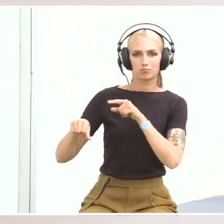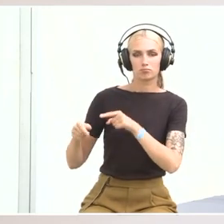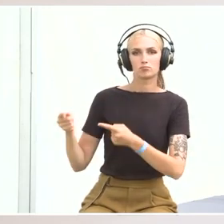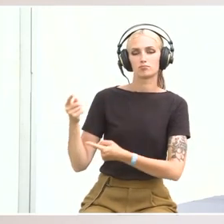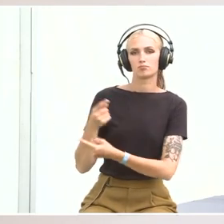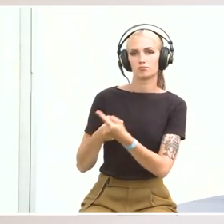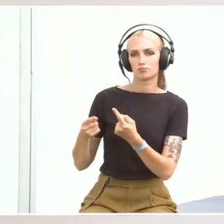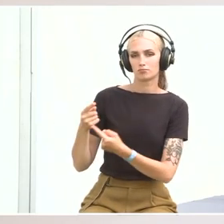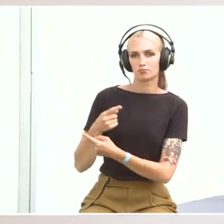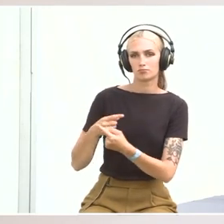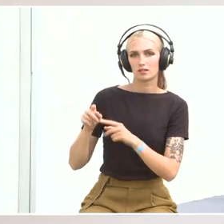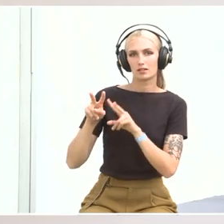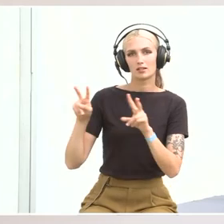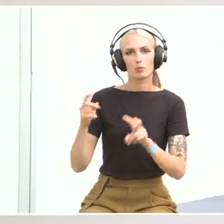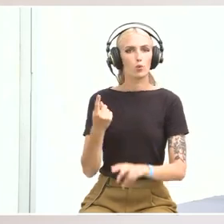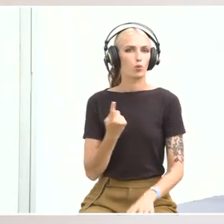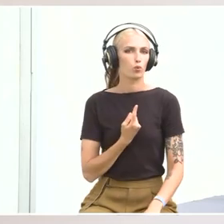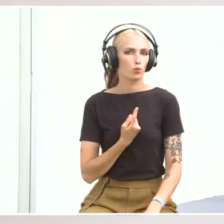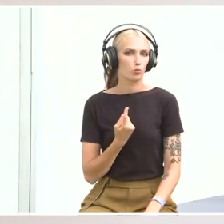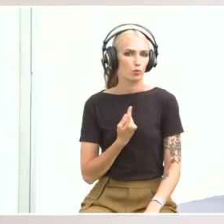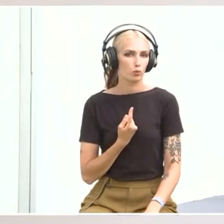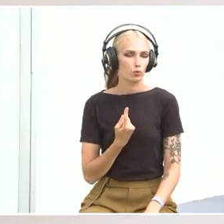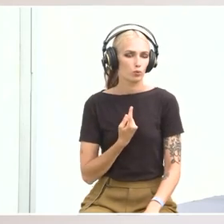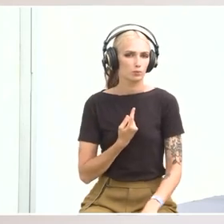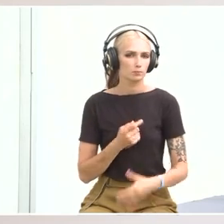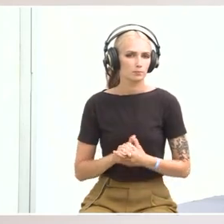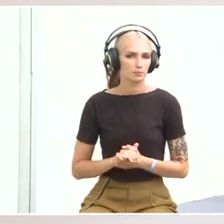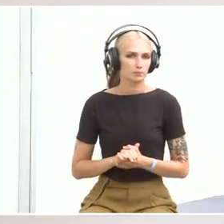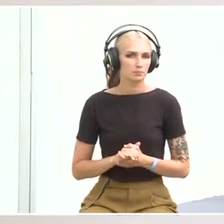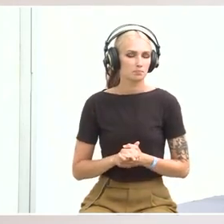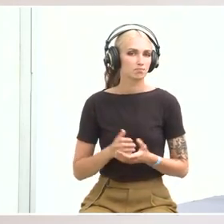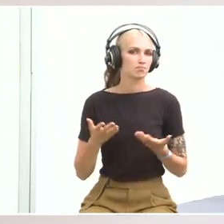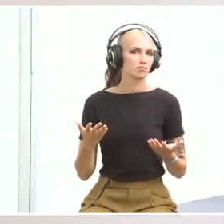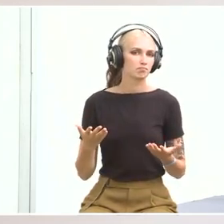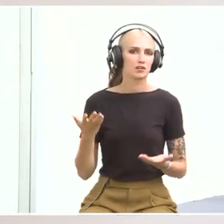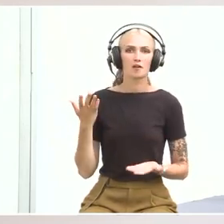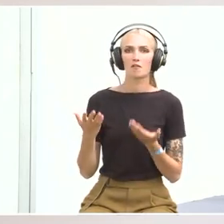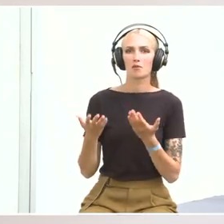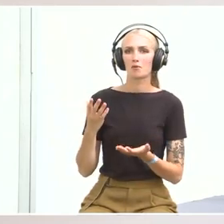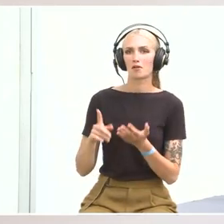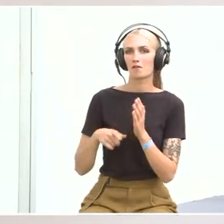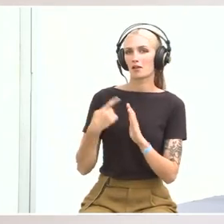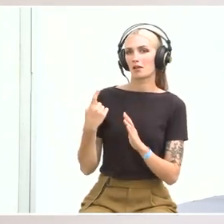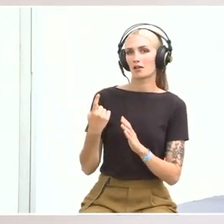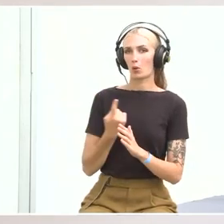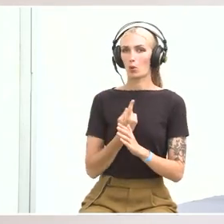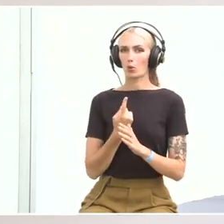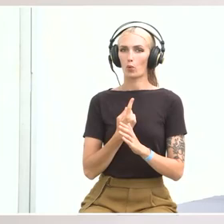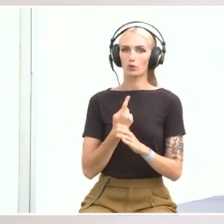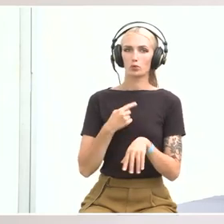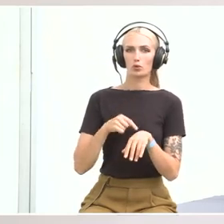discuss issues of loneliness, perhaps also issues opposite to